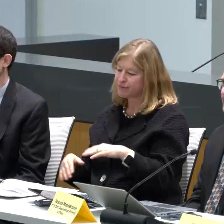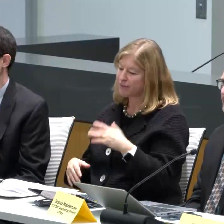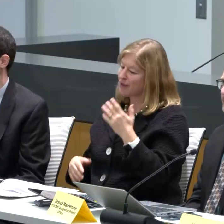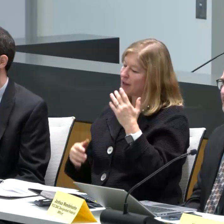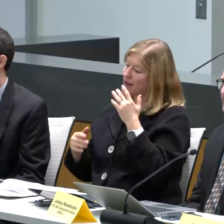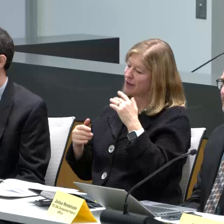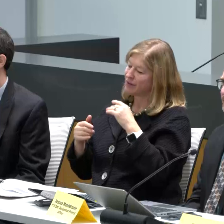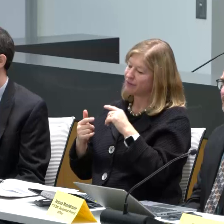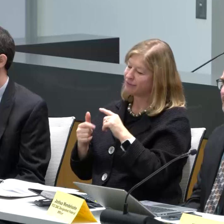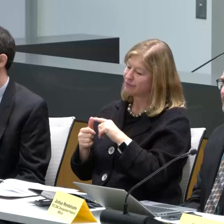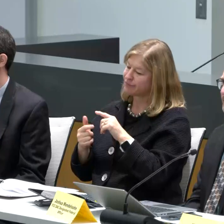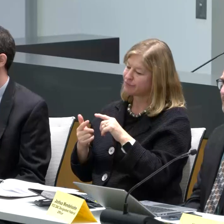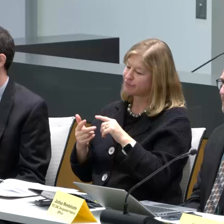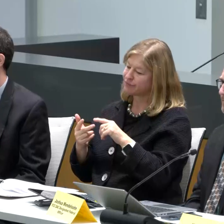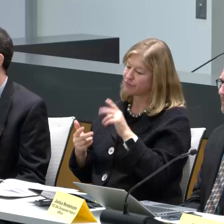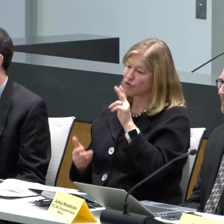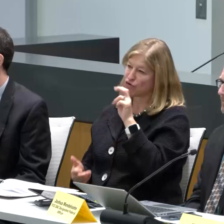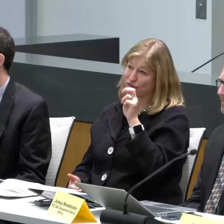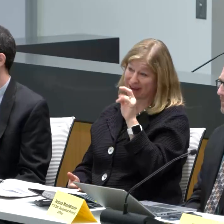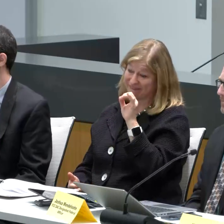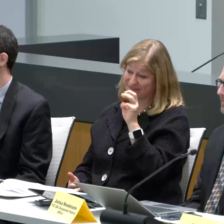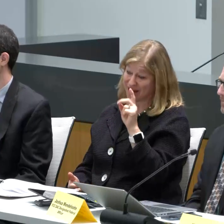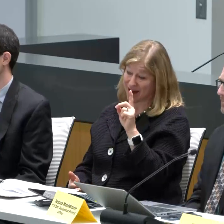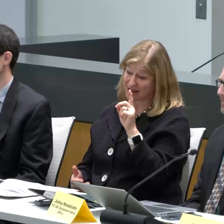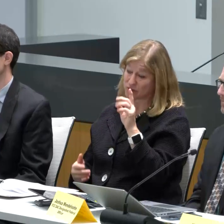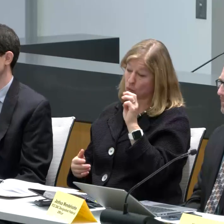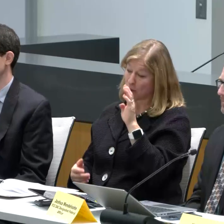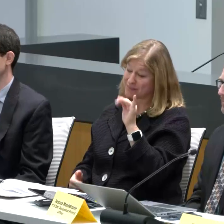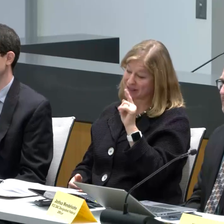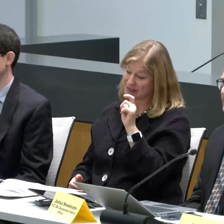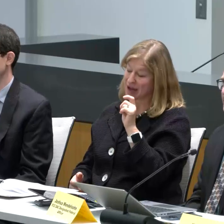rules, what should those look like?